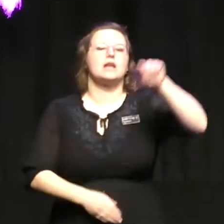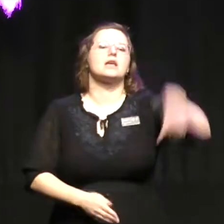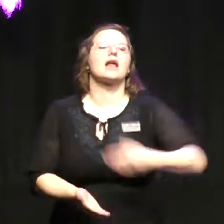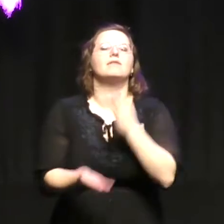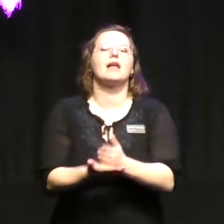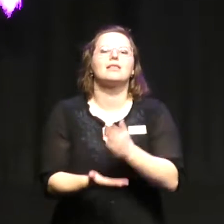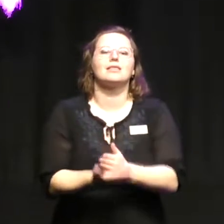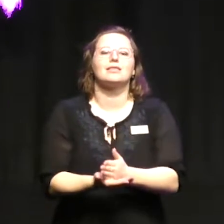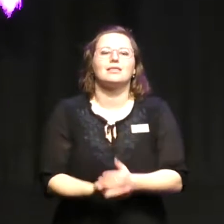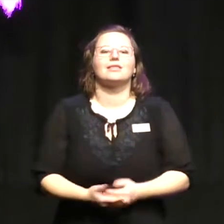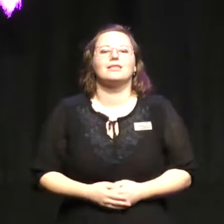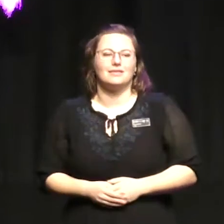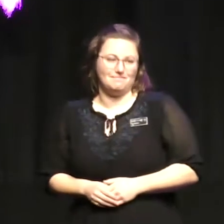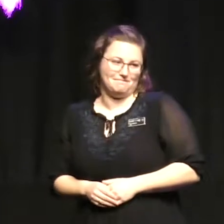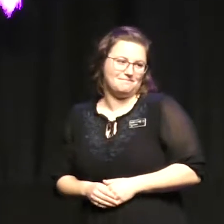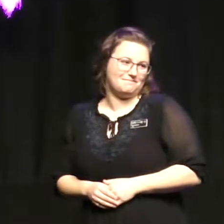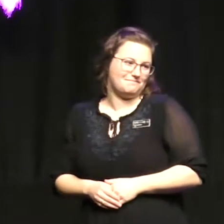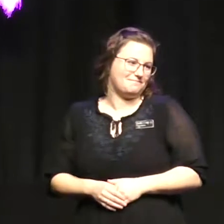rights.